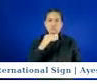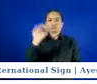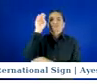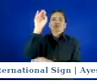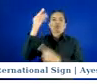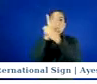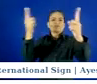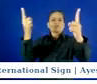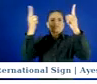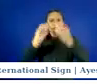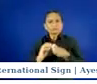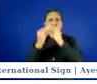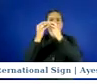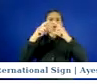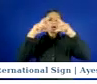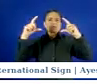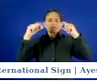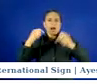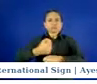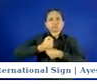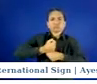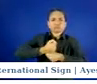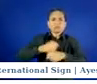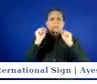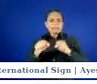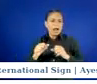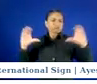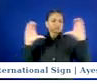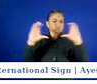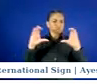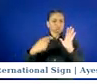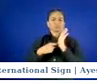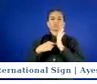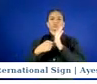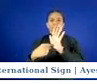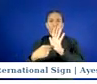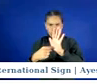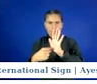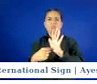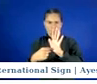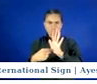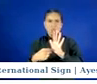lady on your far right who is representing the transformation of the MIS system through time.